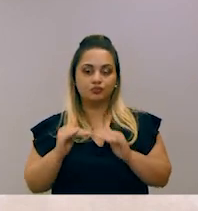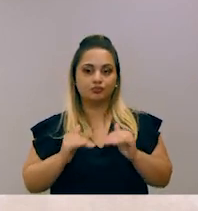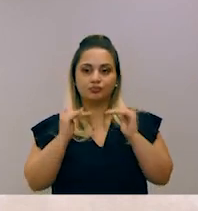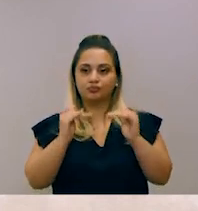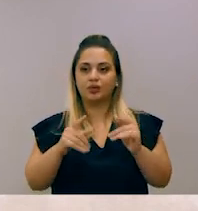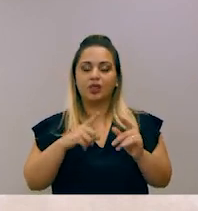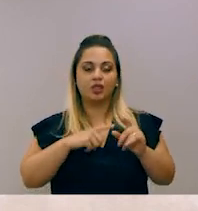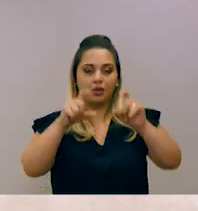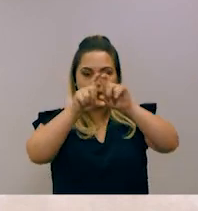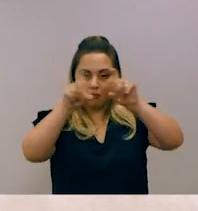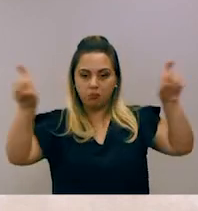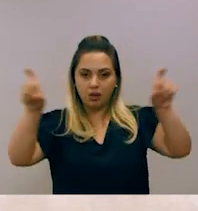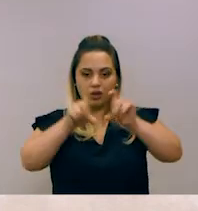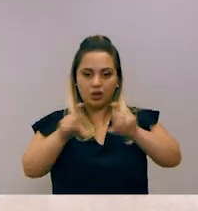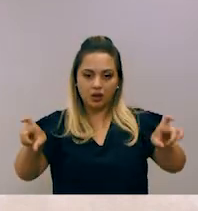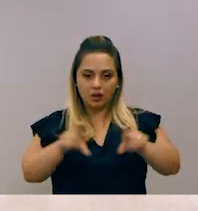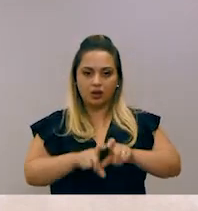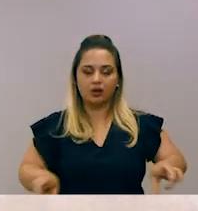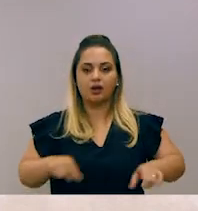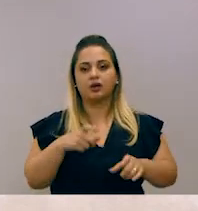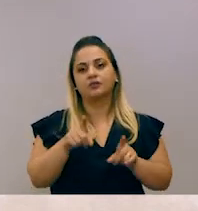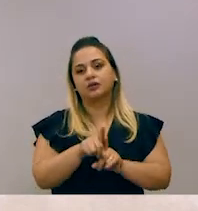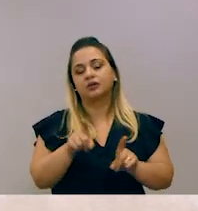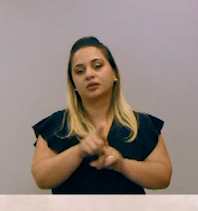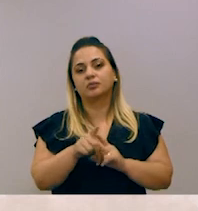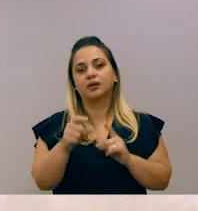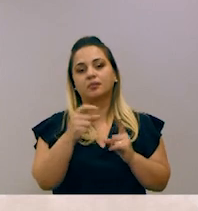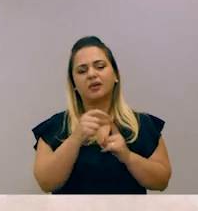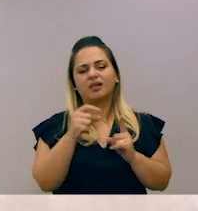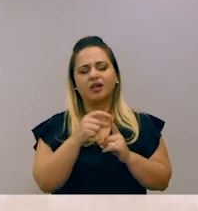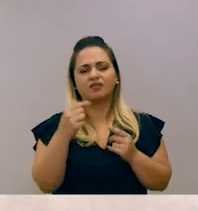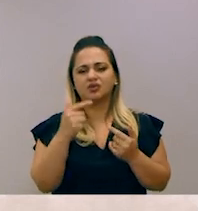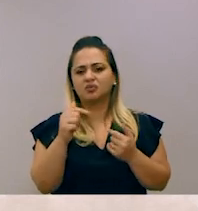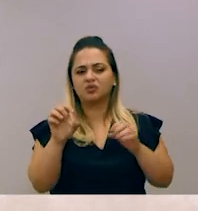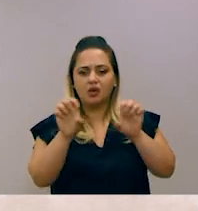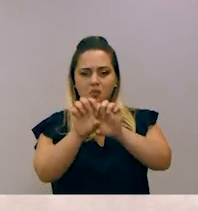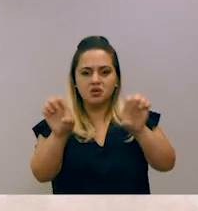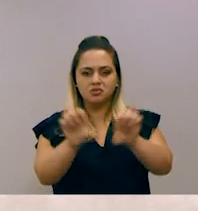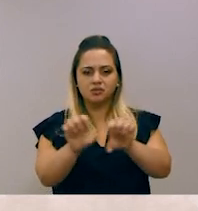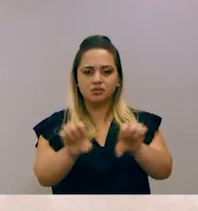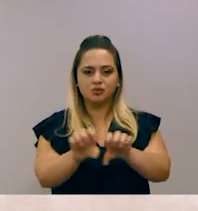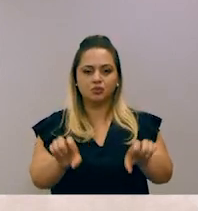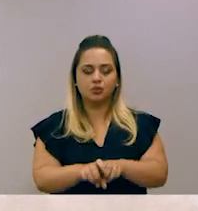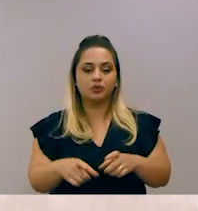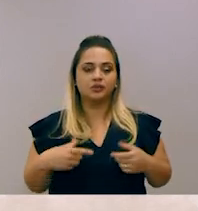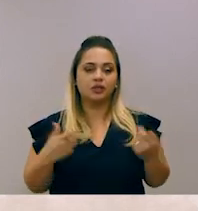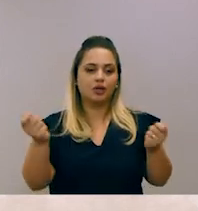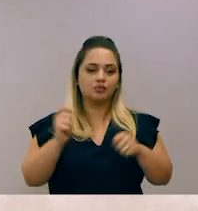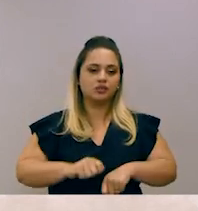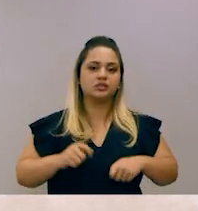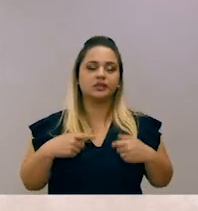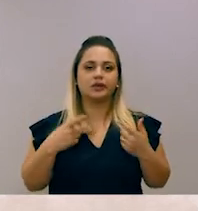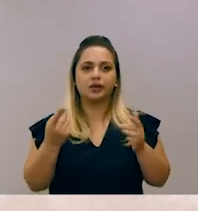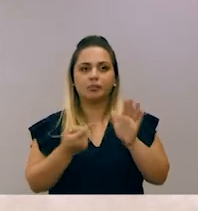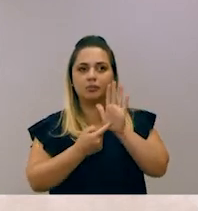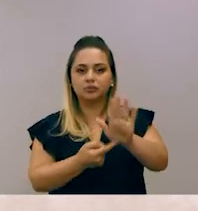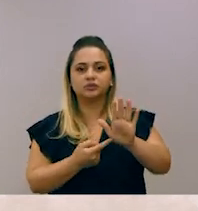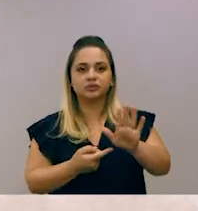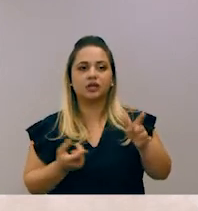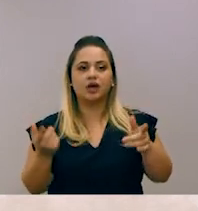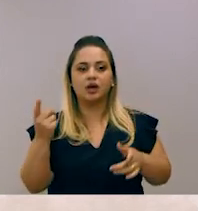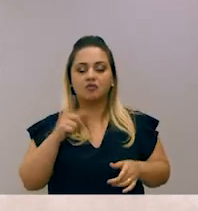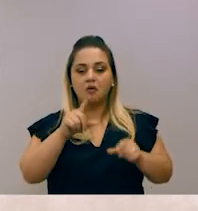level, all the text has paragraphs and words, so they don't have any type of structuring that could allow